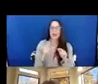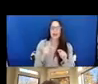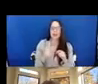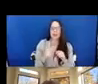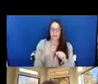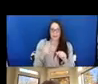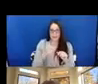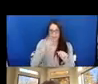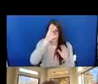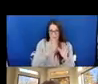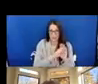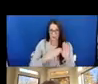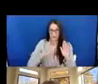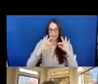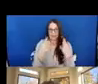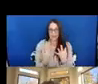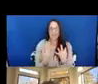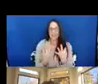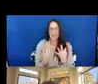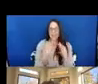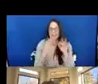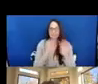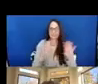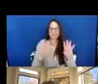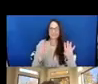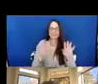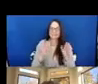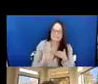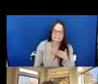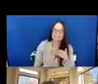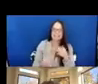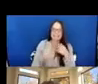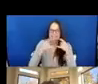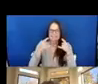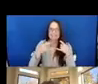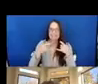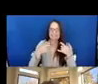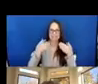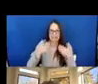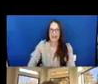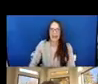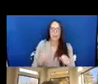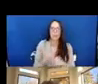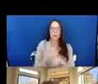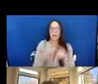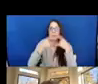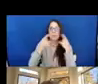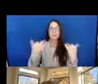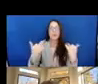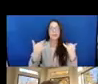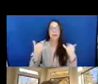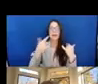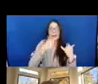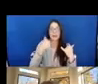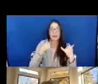my family. Um, and pardon the mask. I'm wearing a mask. Um, a COVID mask because I'm actually at the